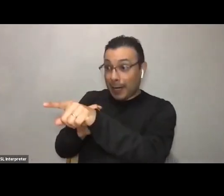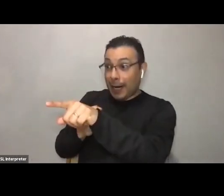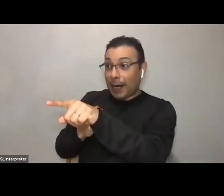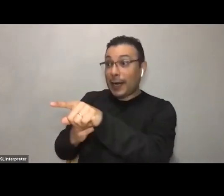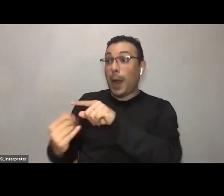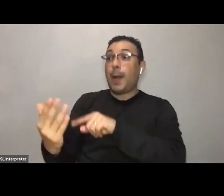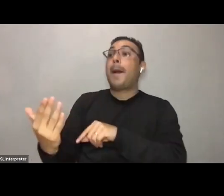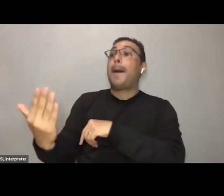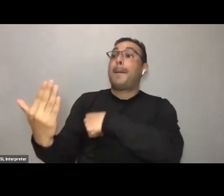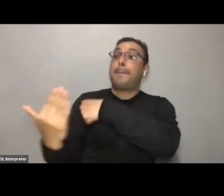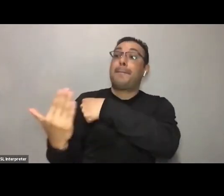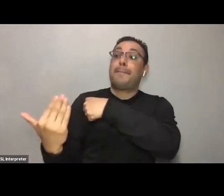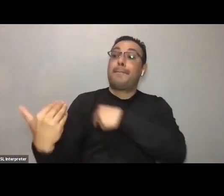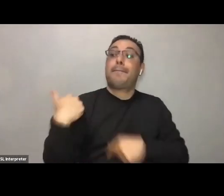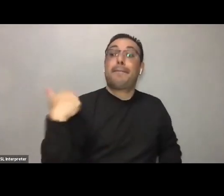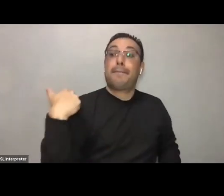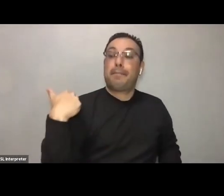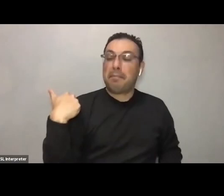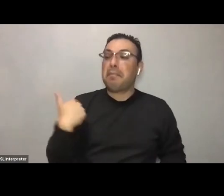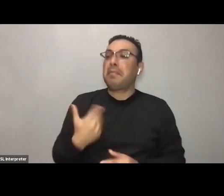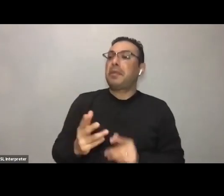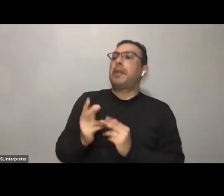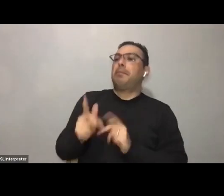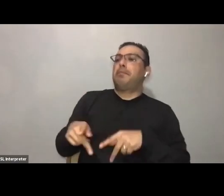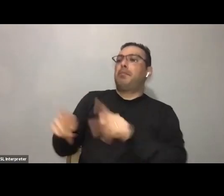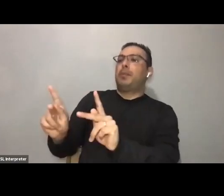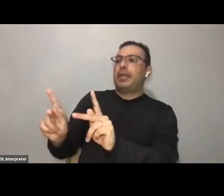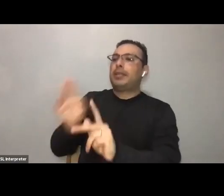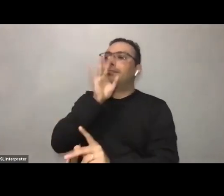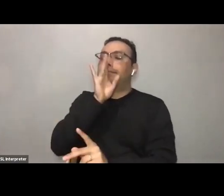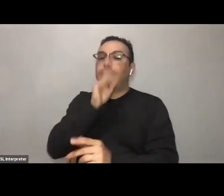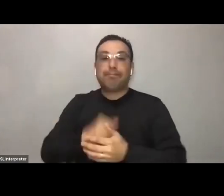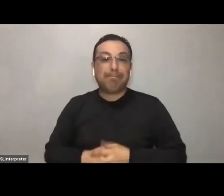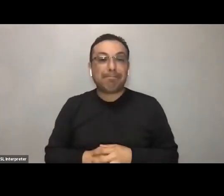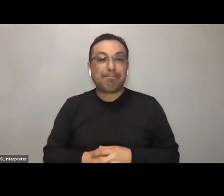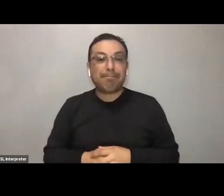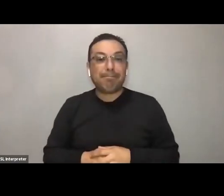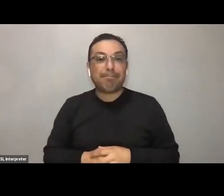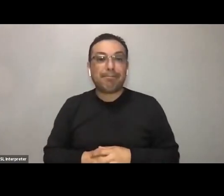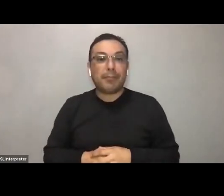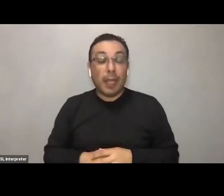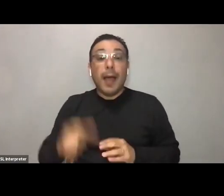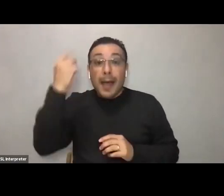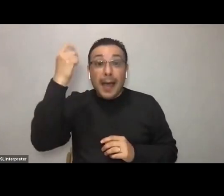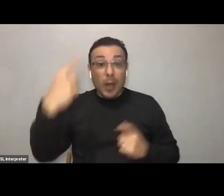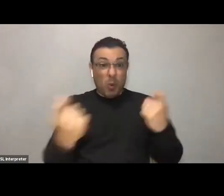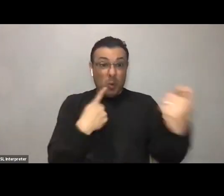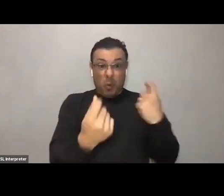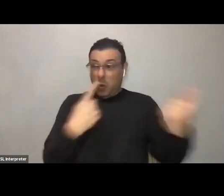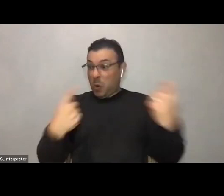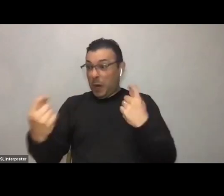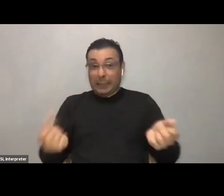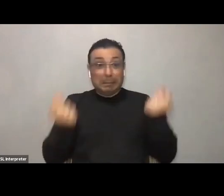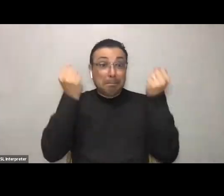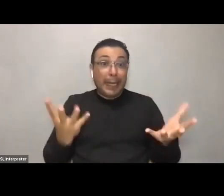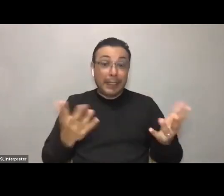and you'll be able to unmute yourself and ask your question. Since we might not have the opportunity to respond to all individual questions, we encourage